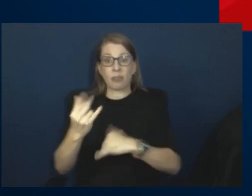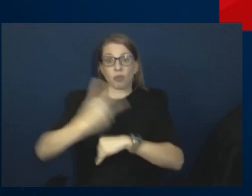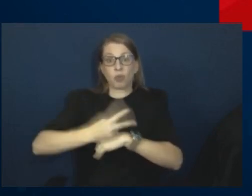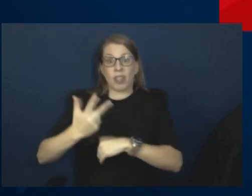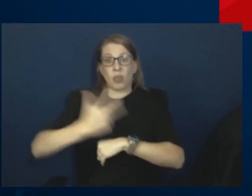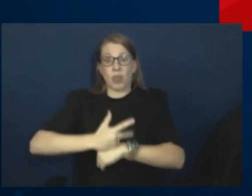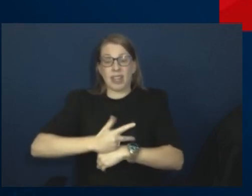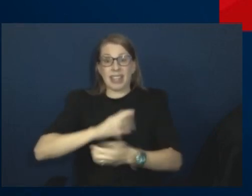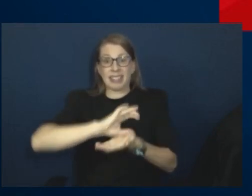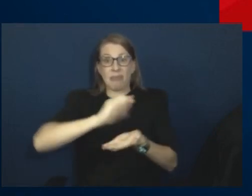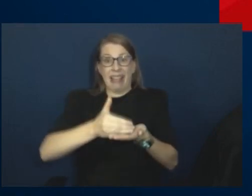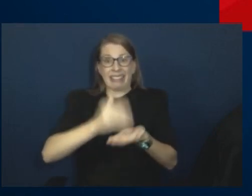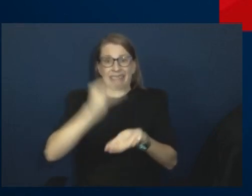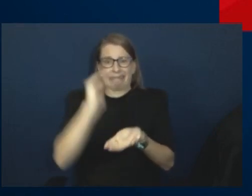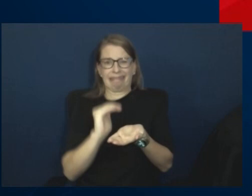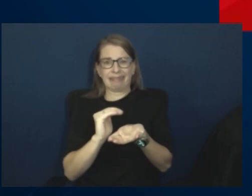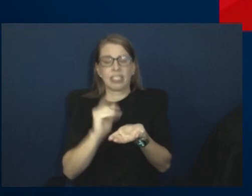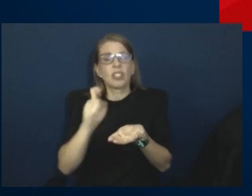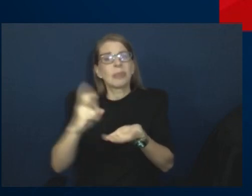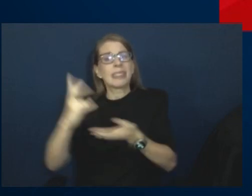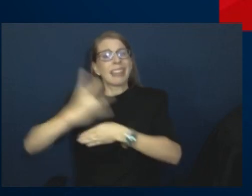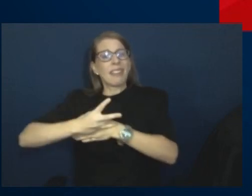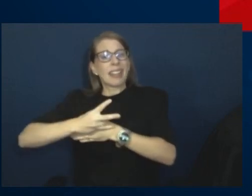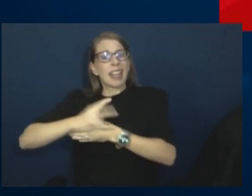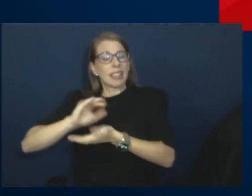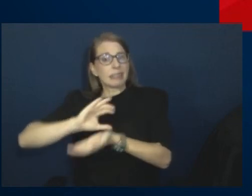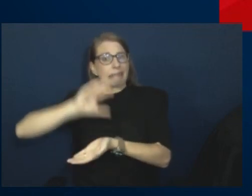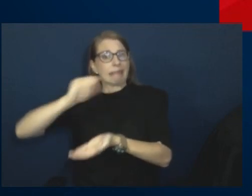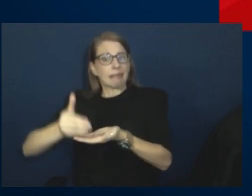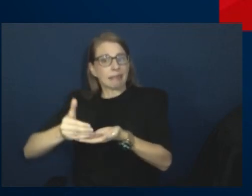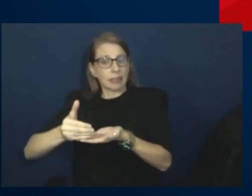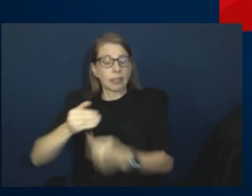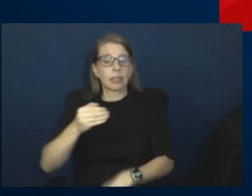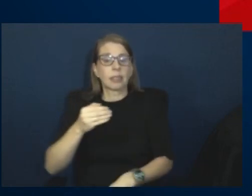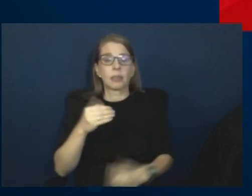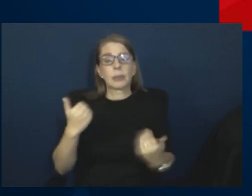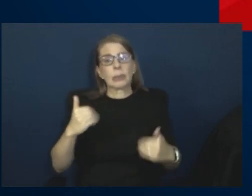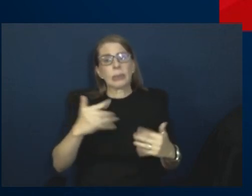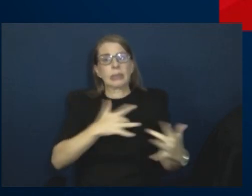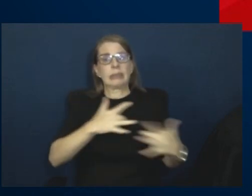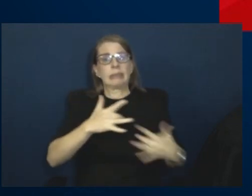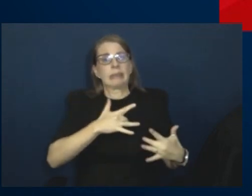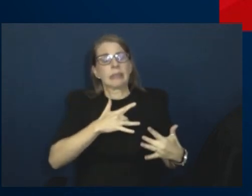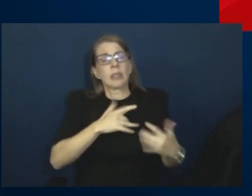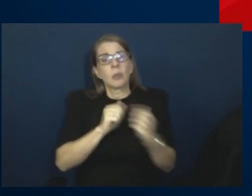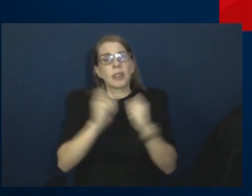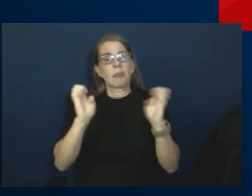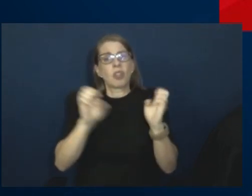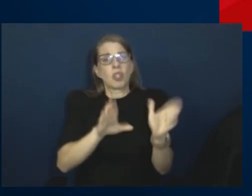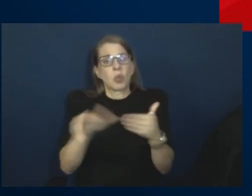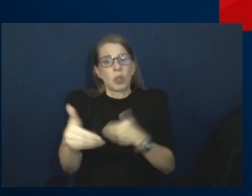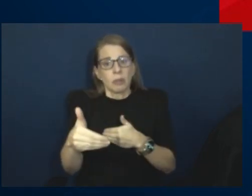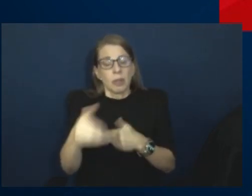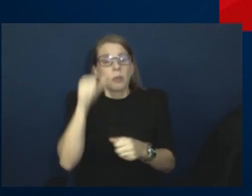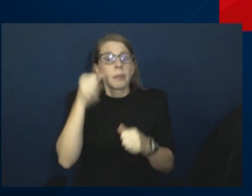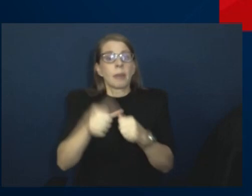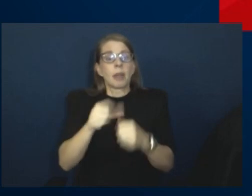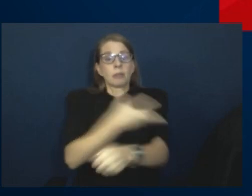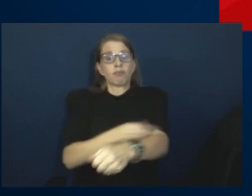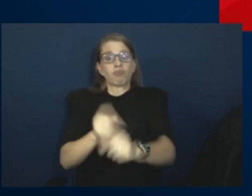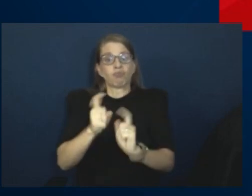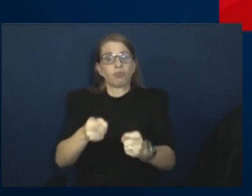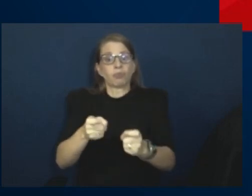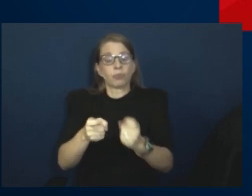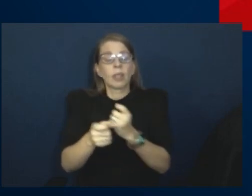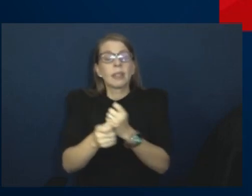It should be about a 7-day supply. This is incredibly concerning right now with emergency rooms. So remember, donating blood, it's safe. We've been